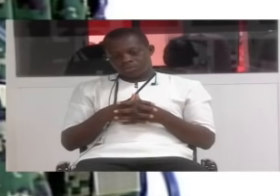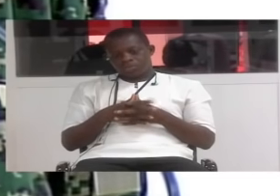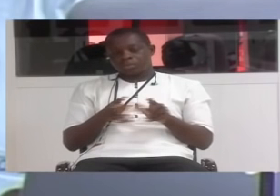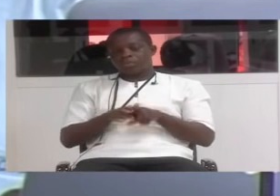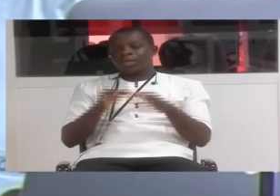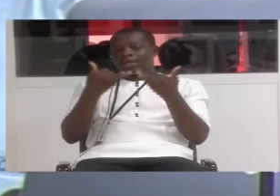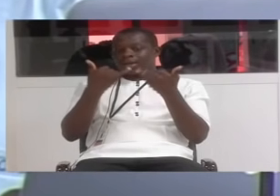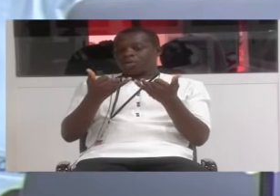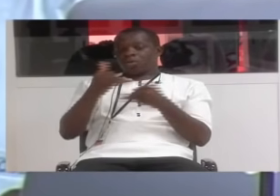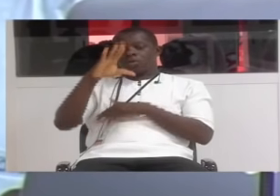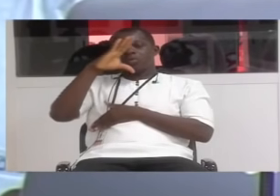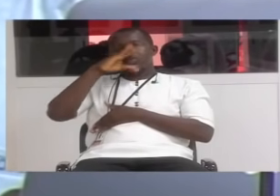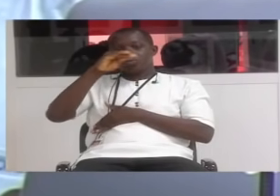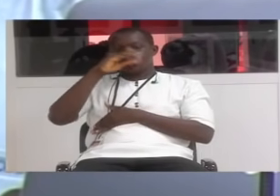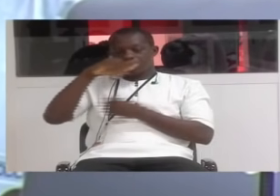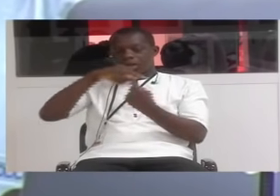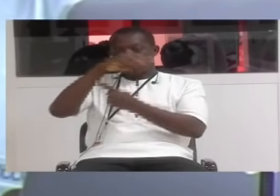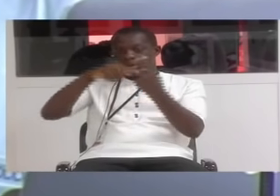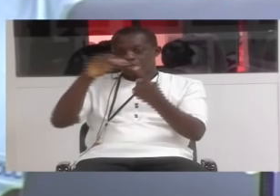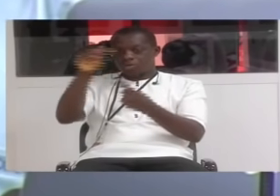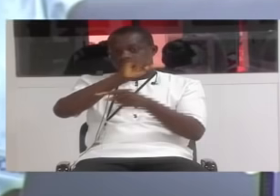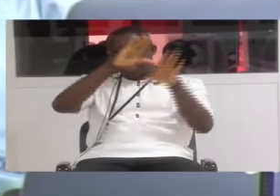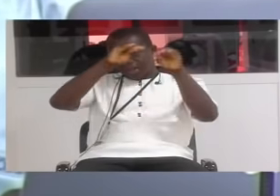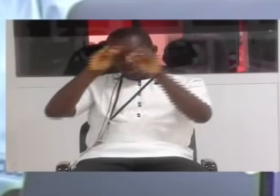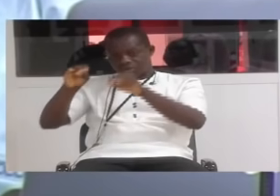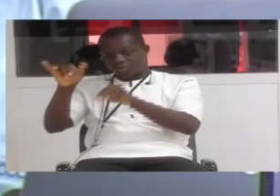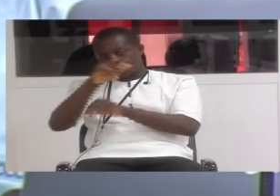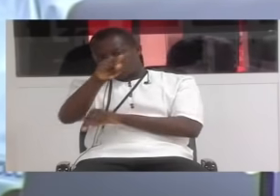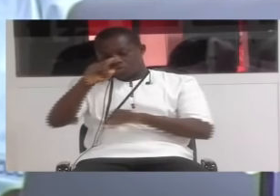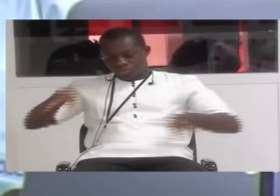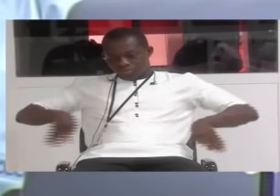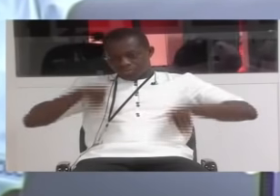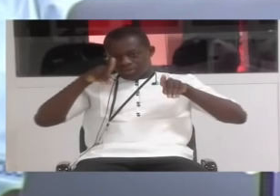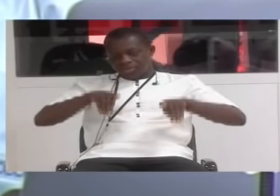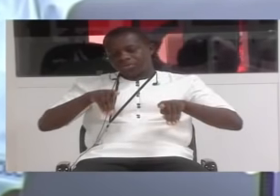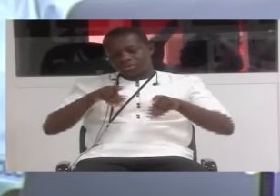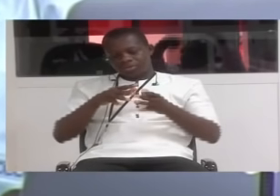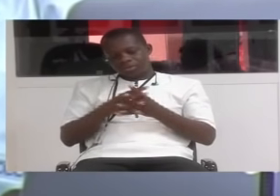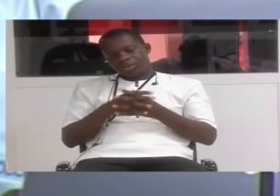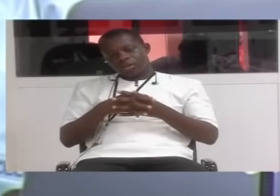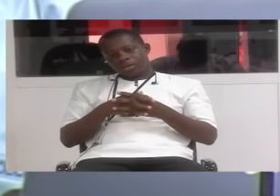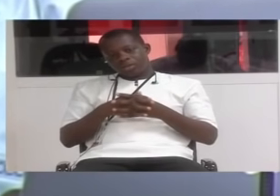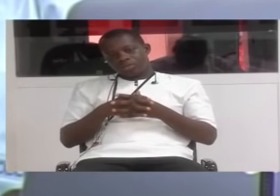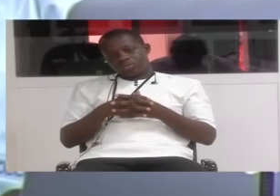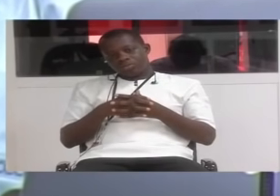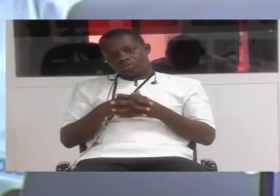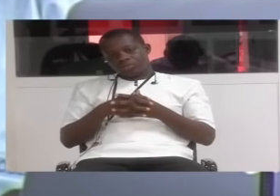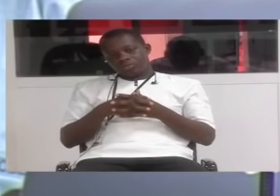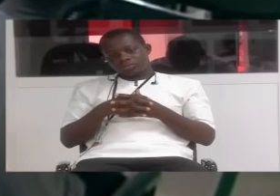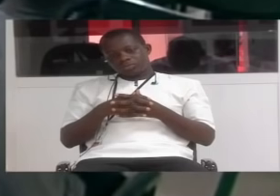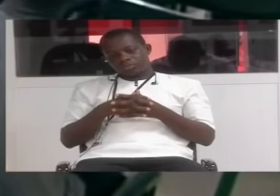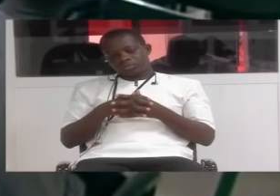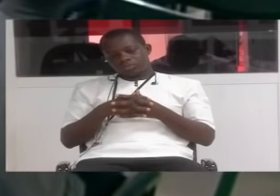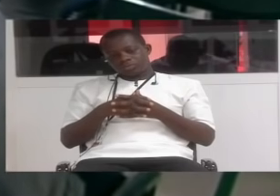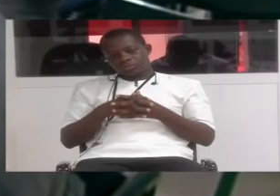Now let's talk about another operation in which you participated. Legi nañ wax lenen ligey bo xamne yow teew nga